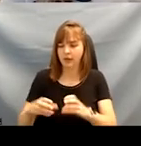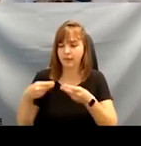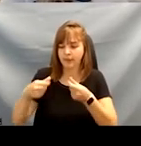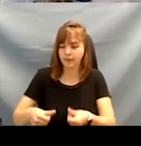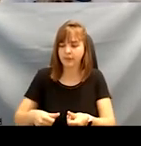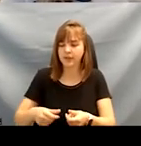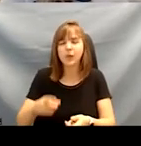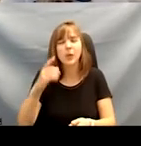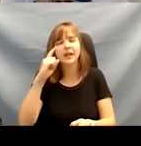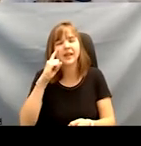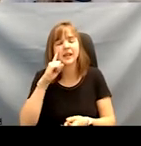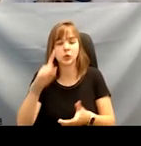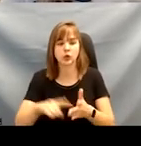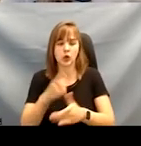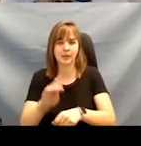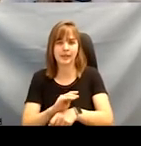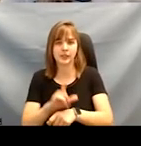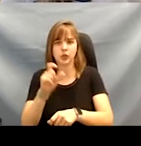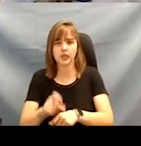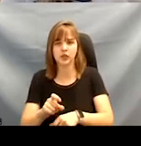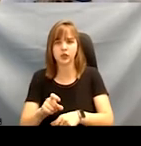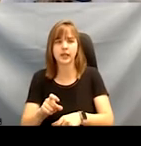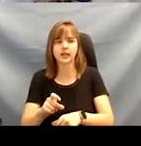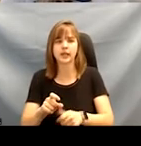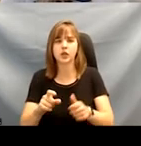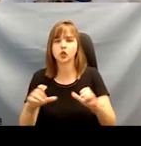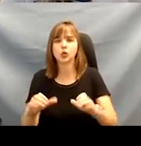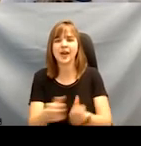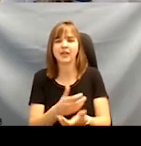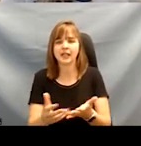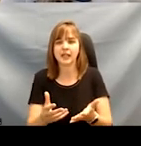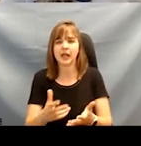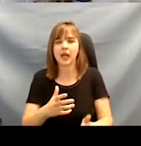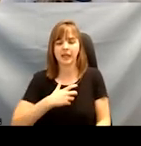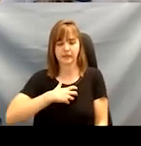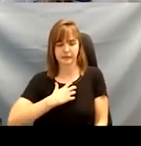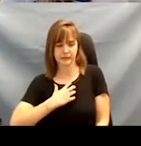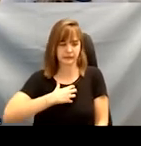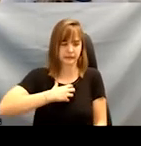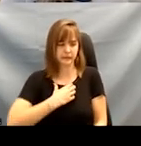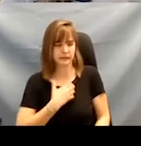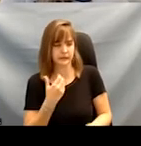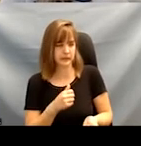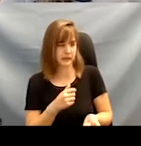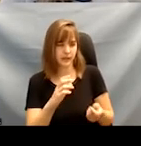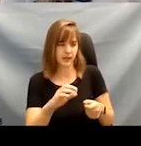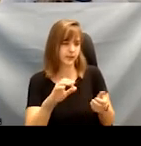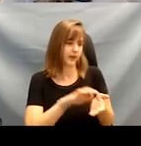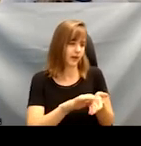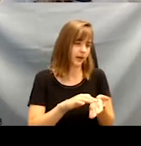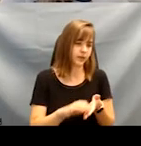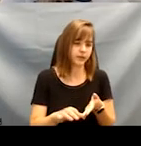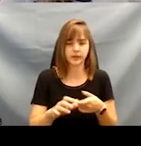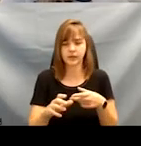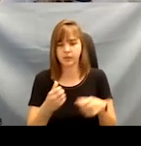many hats, but there's some hats that you're just not that good at or that take a lot more effort and that, you know, you should look at